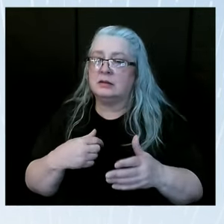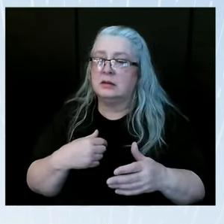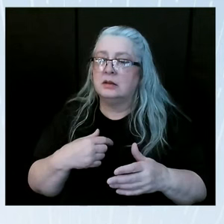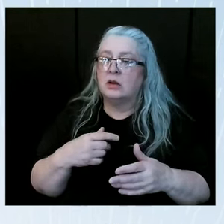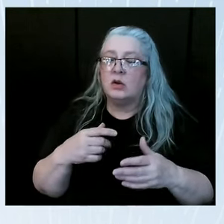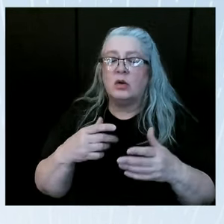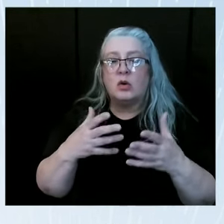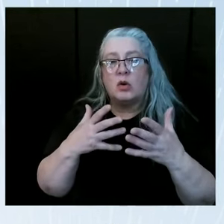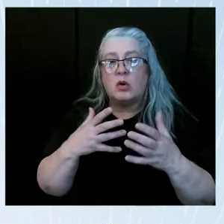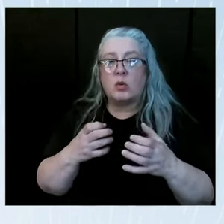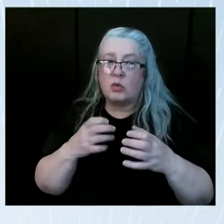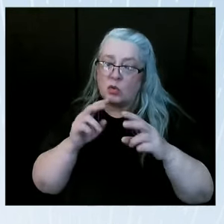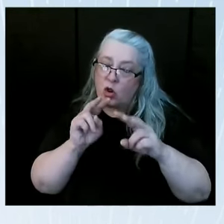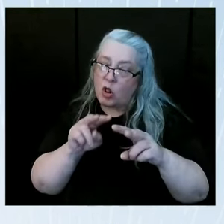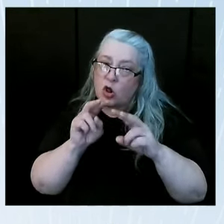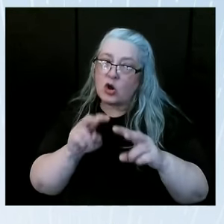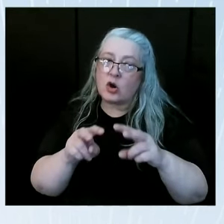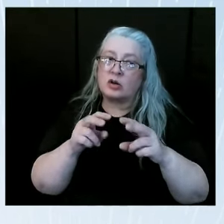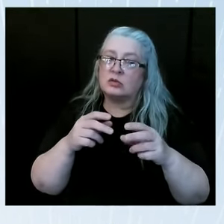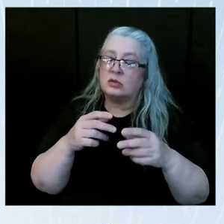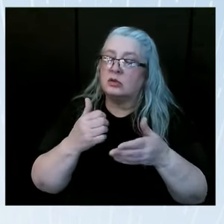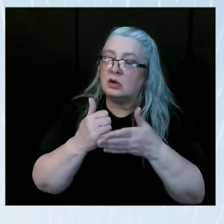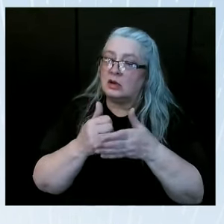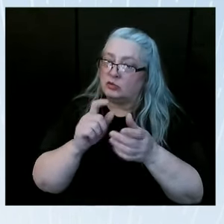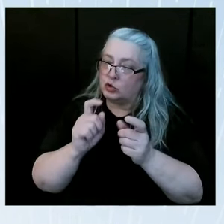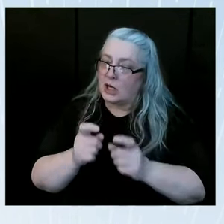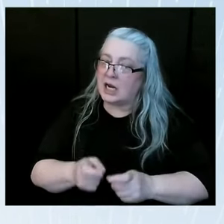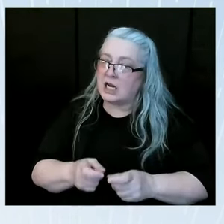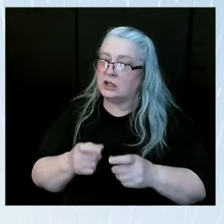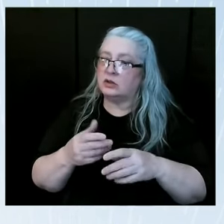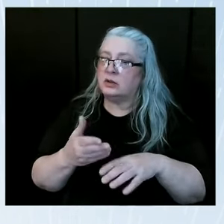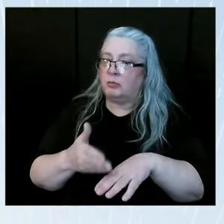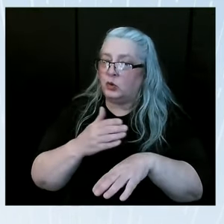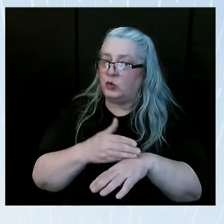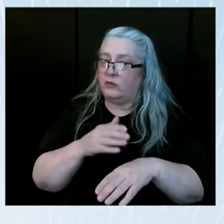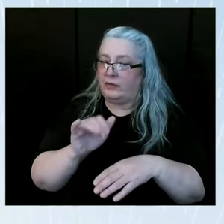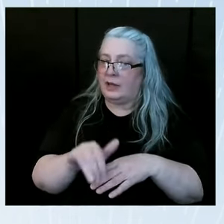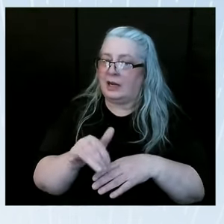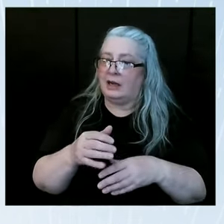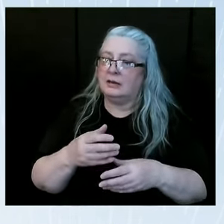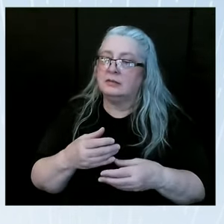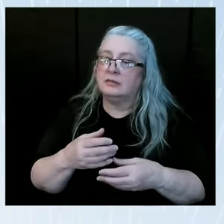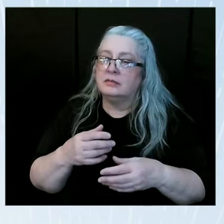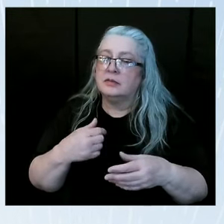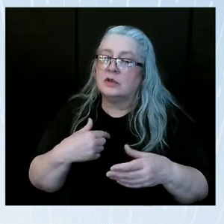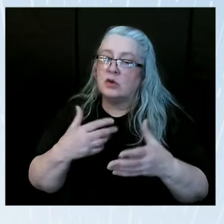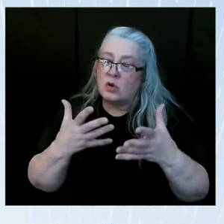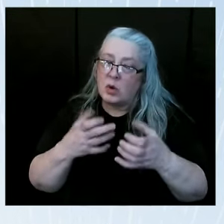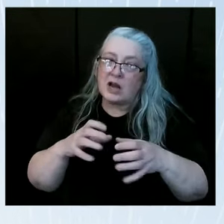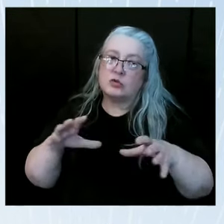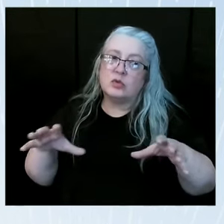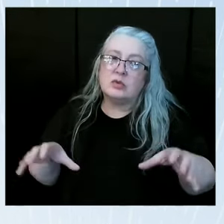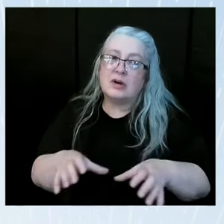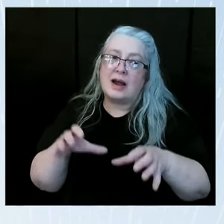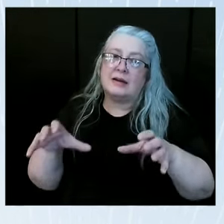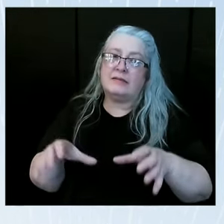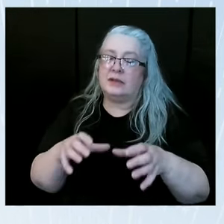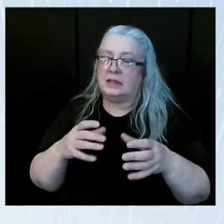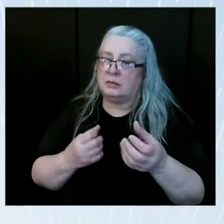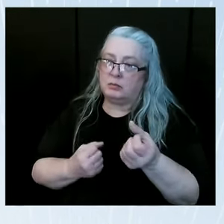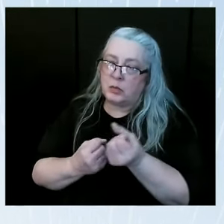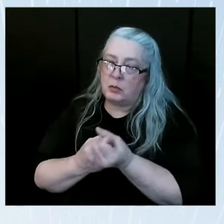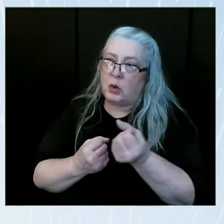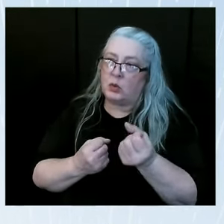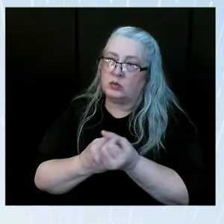to actively promote agency management efforts to eliminate trafficking in federal contractor supply chains in our